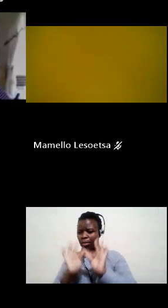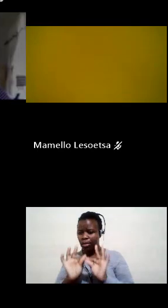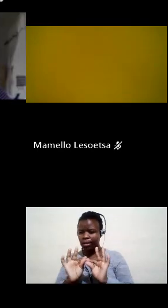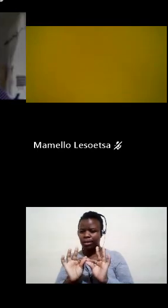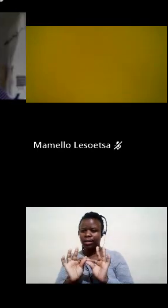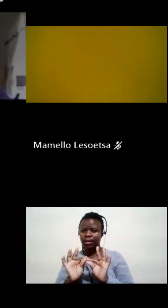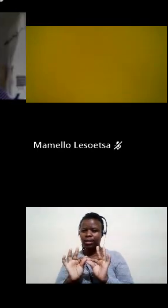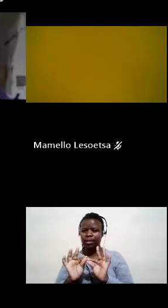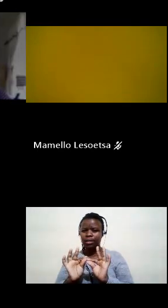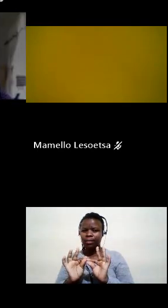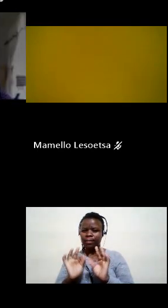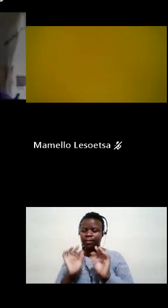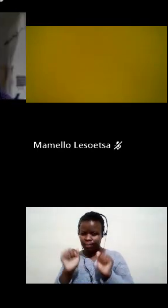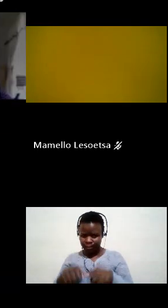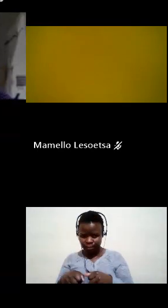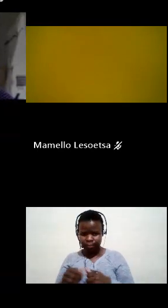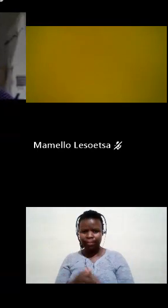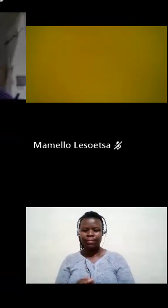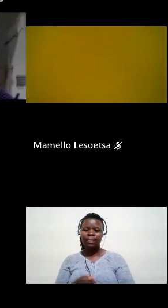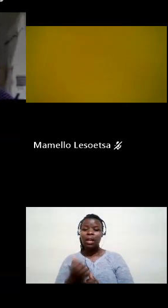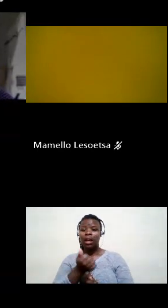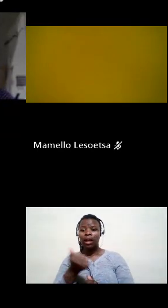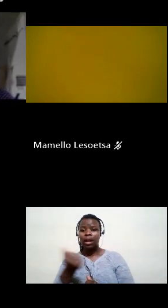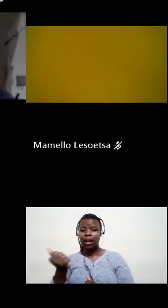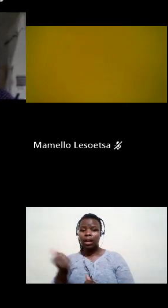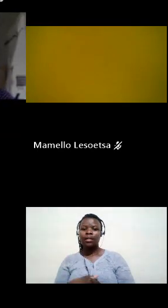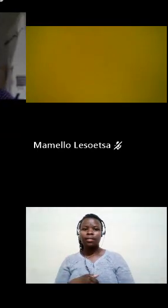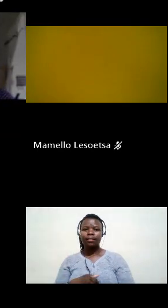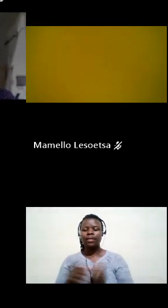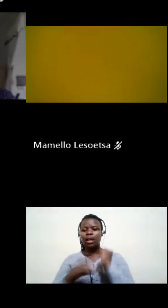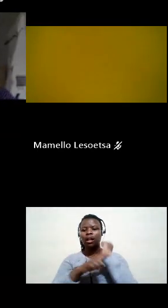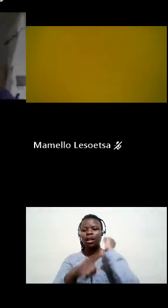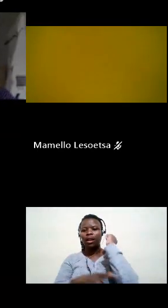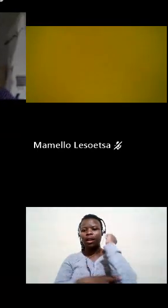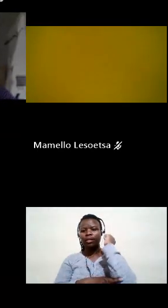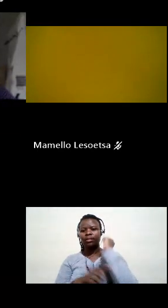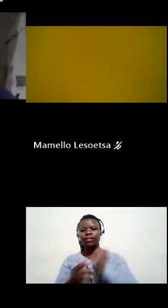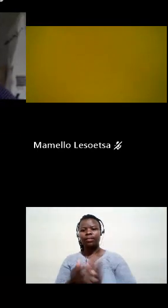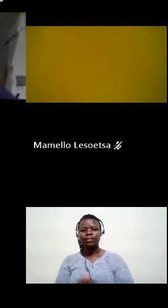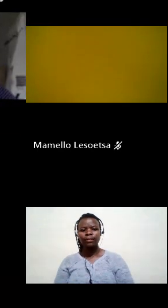Yeah, okay, shall we go to the next one, the last one?